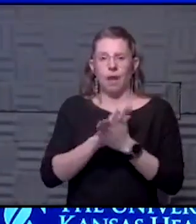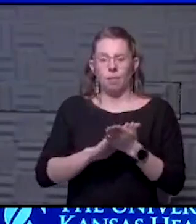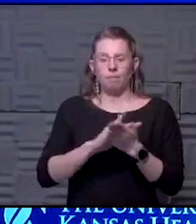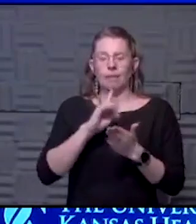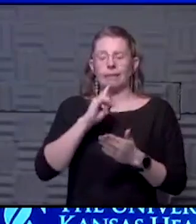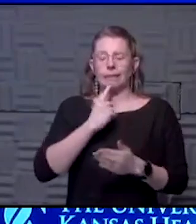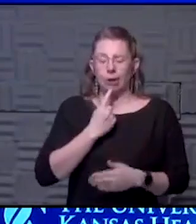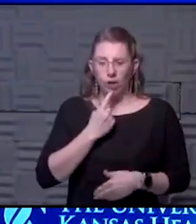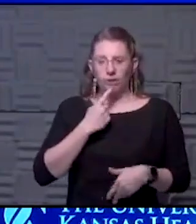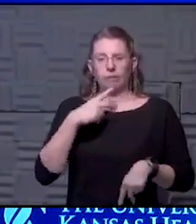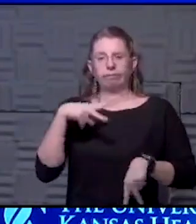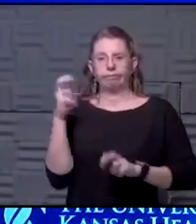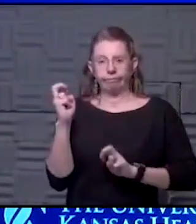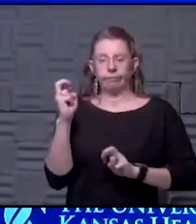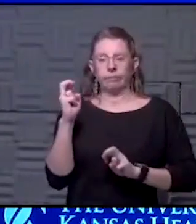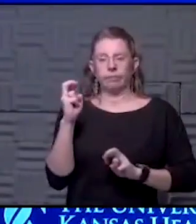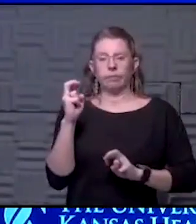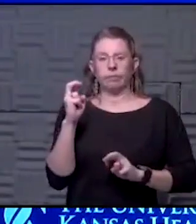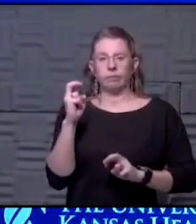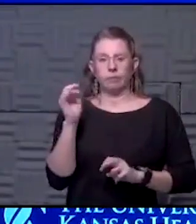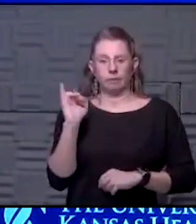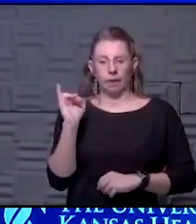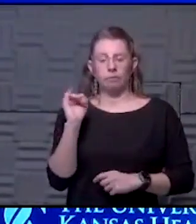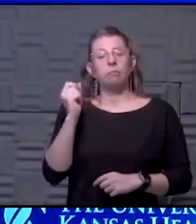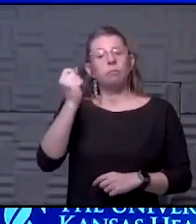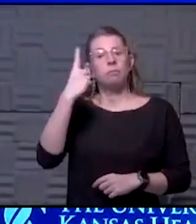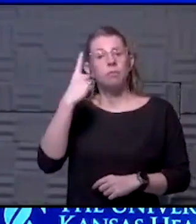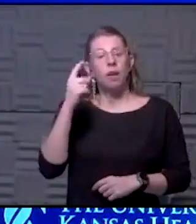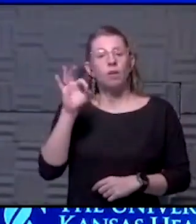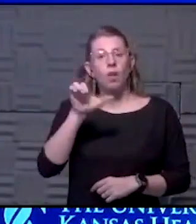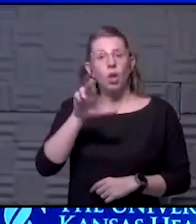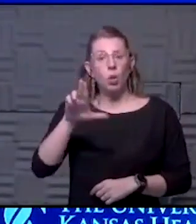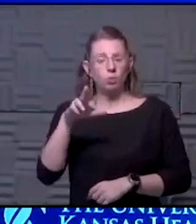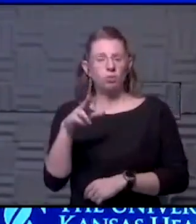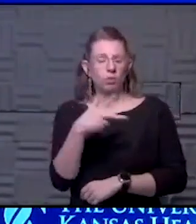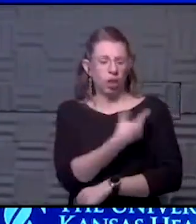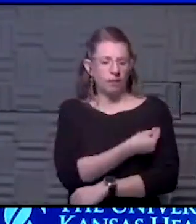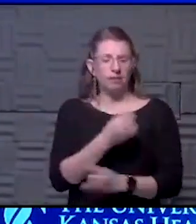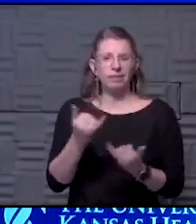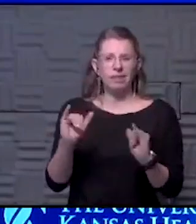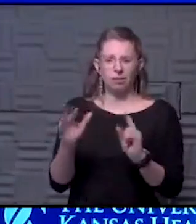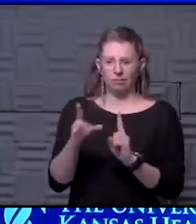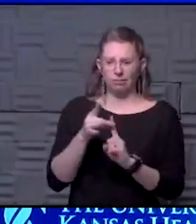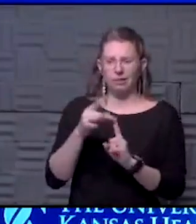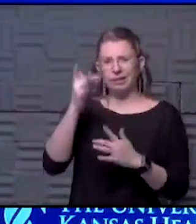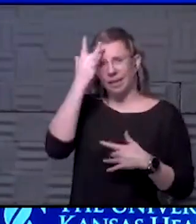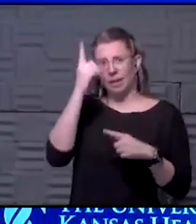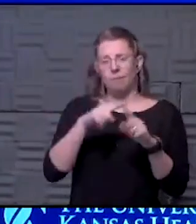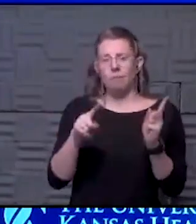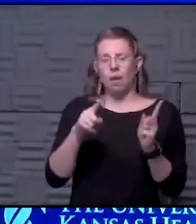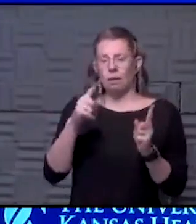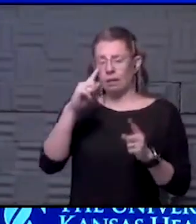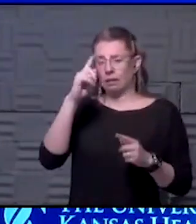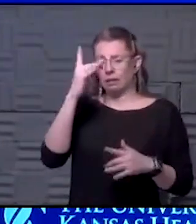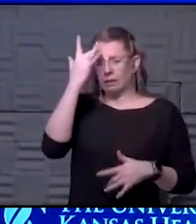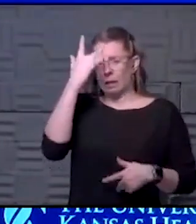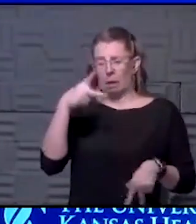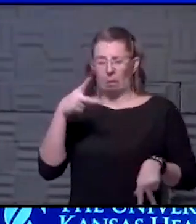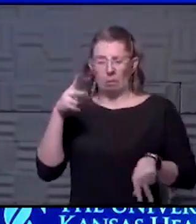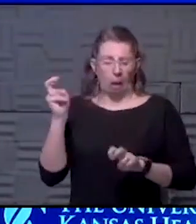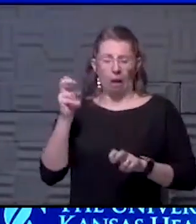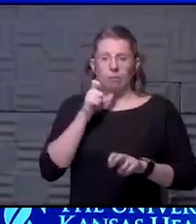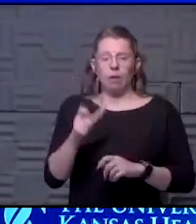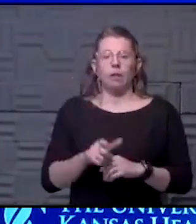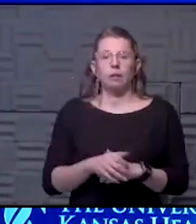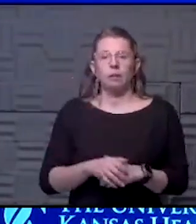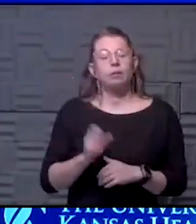infected. Remember the influenza shot. You can still get sick, you just don't get as sick. So the goal of vaccination, although it does appear to